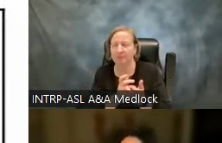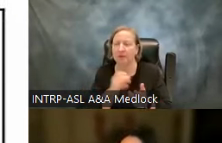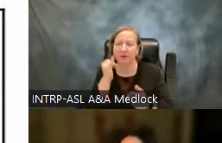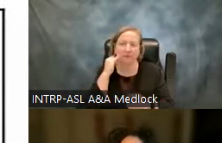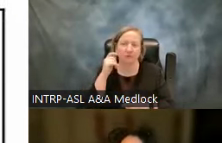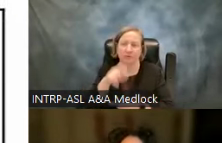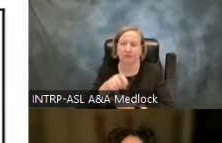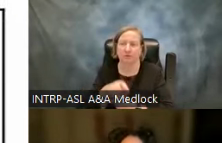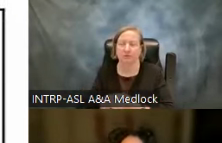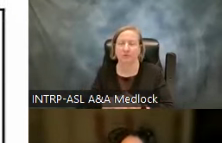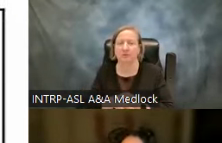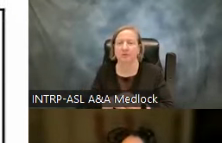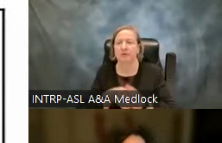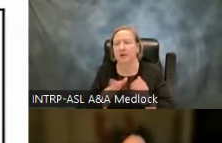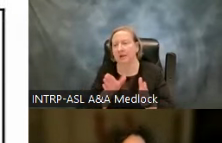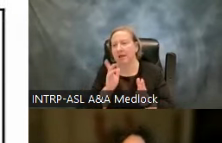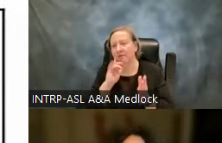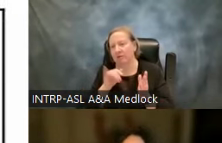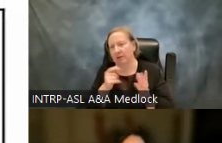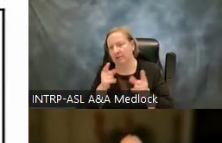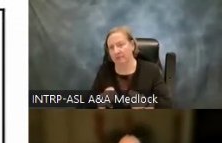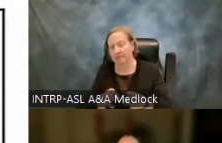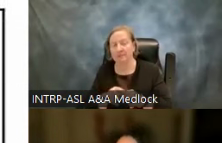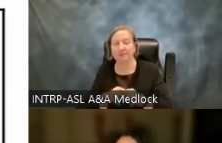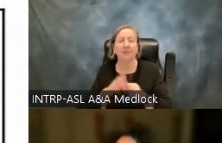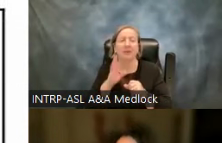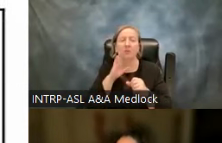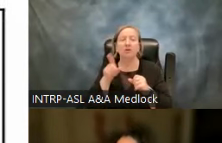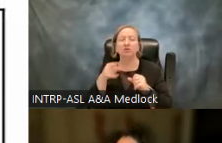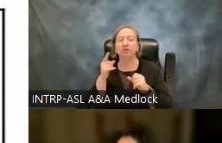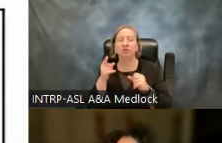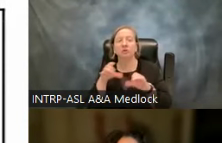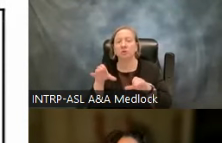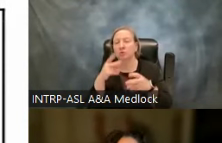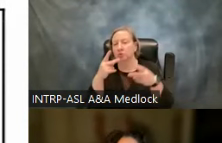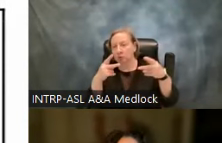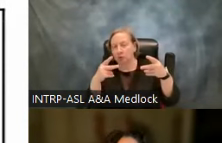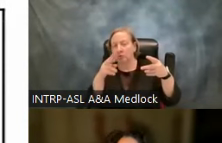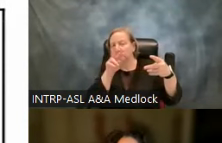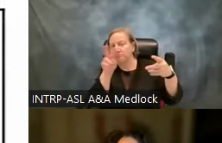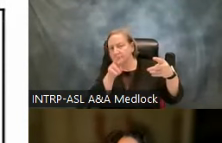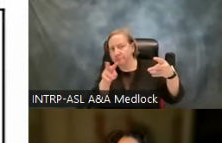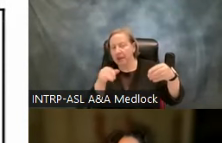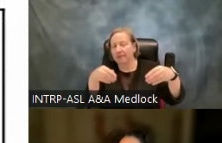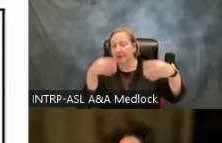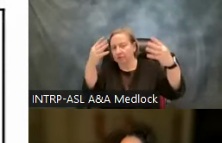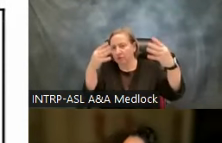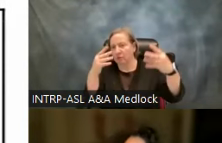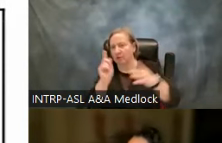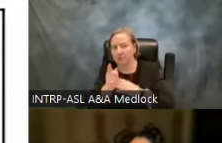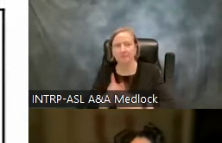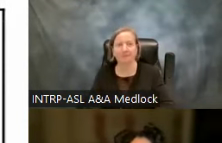needed to allow for that. So I'm just gonna do 2 at a time and scroll in just a moment here.